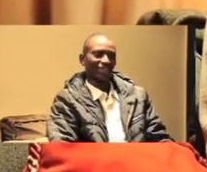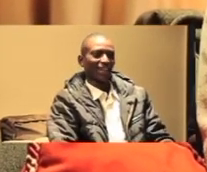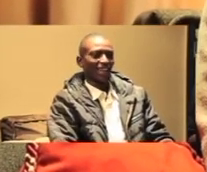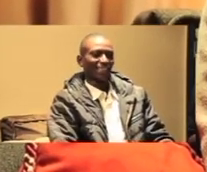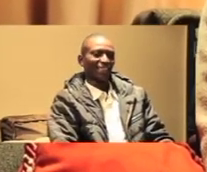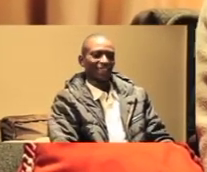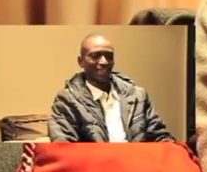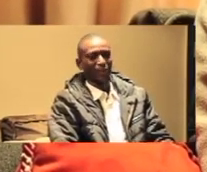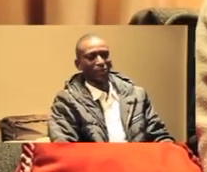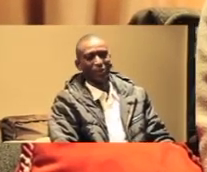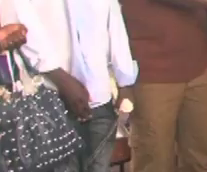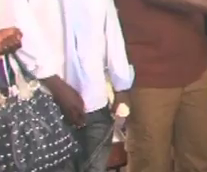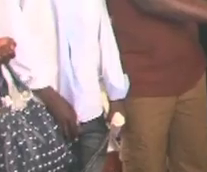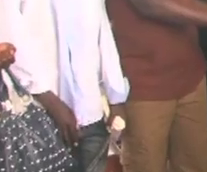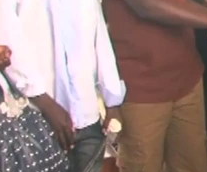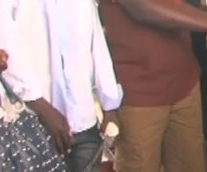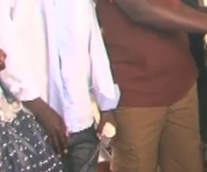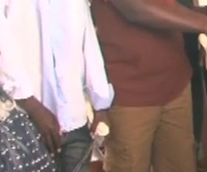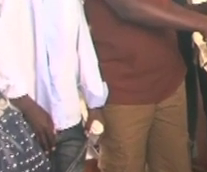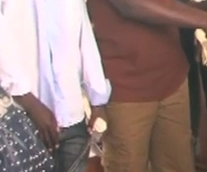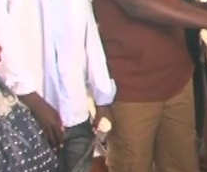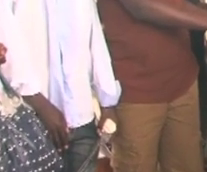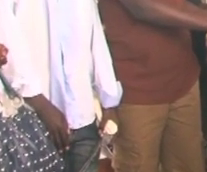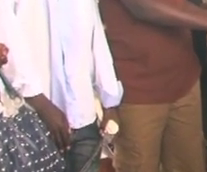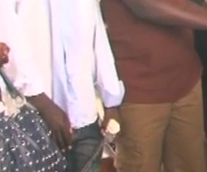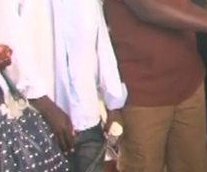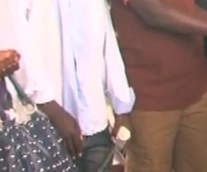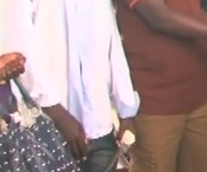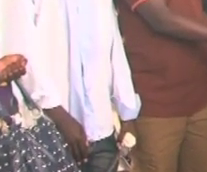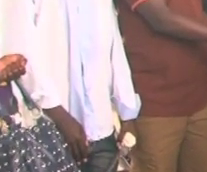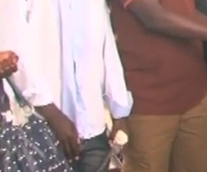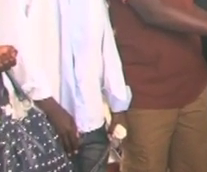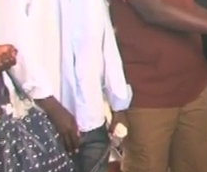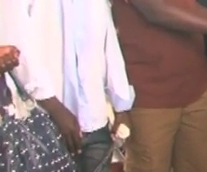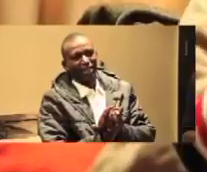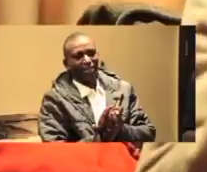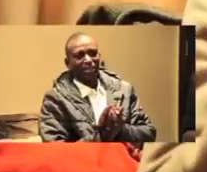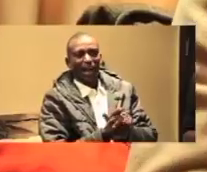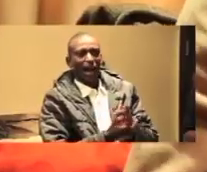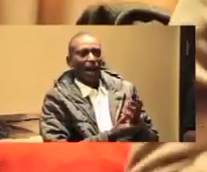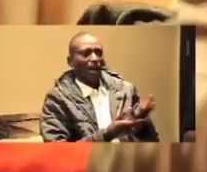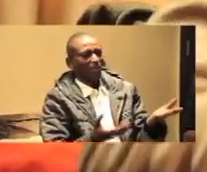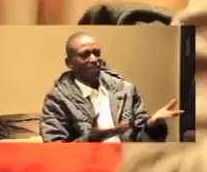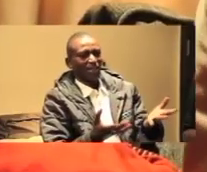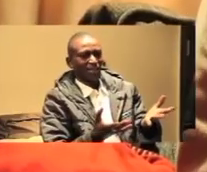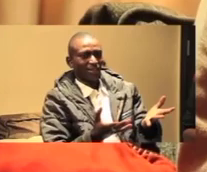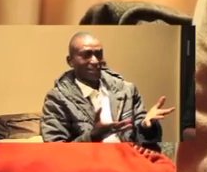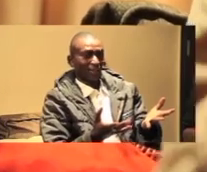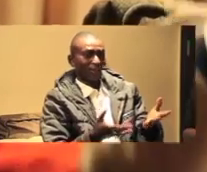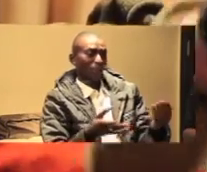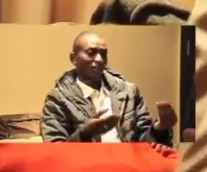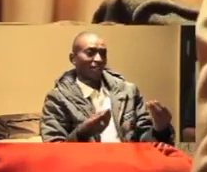and I really thank God for them. I'm planning to start a